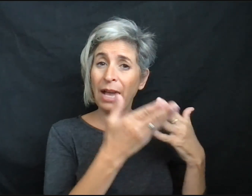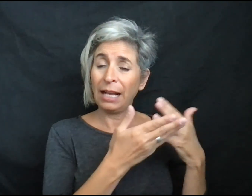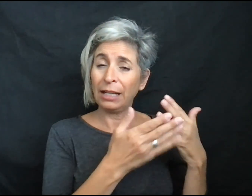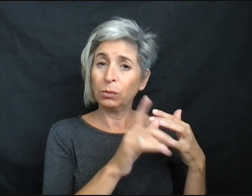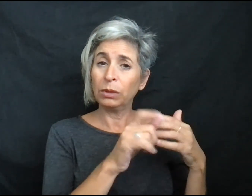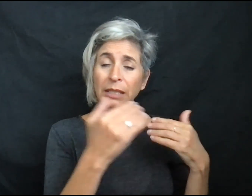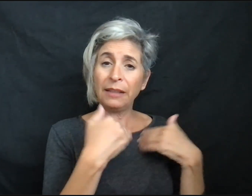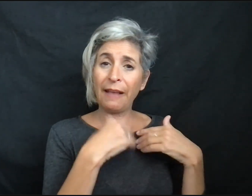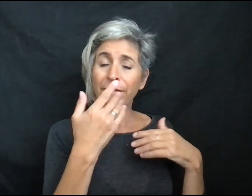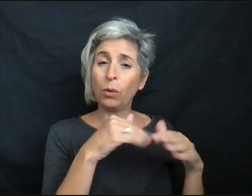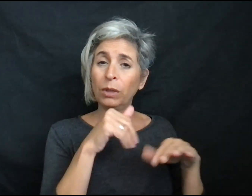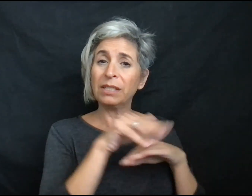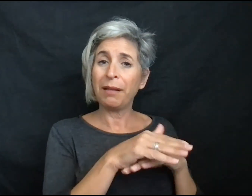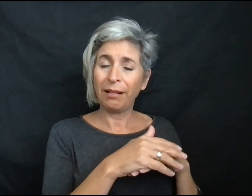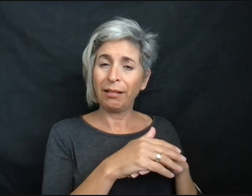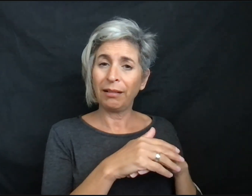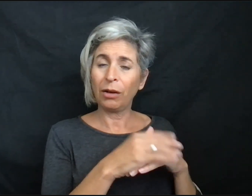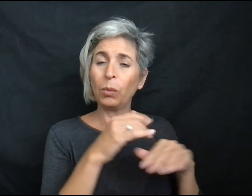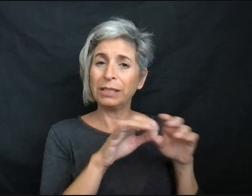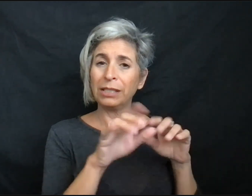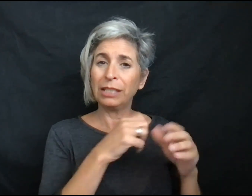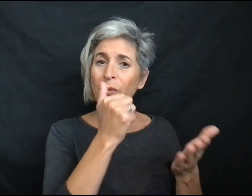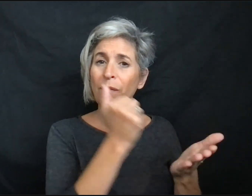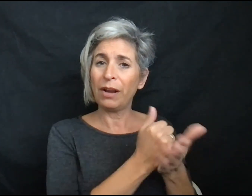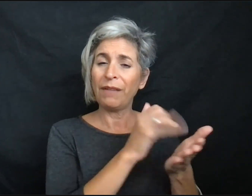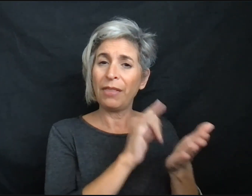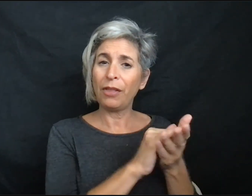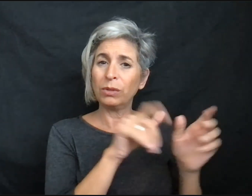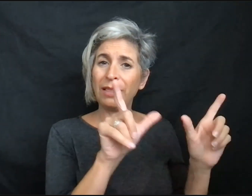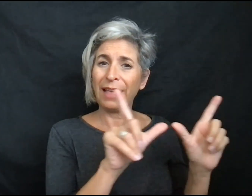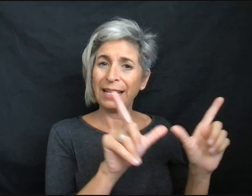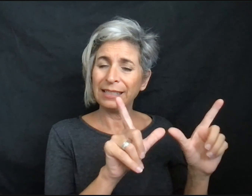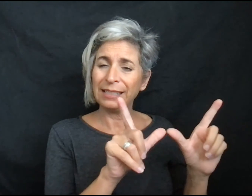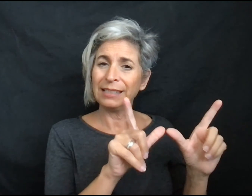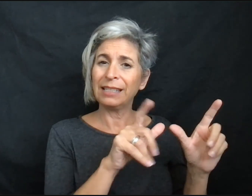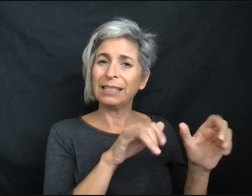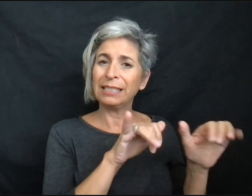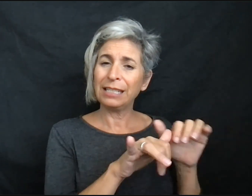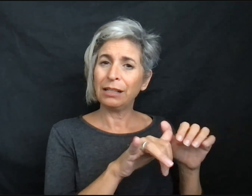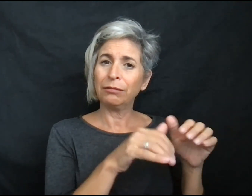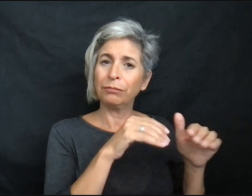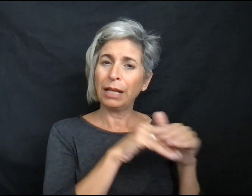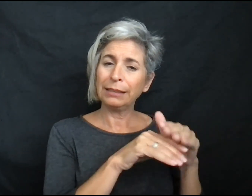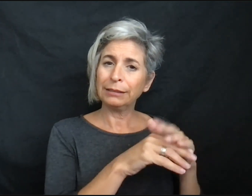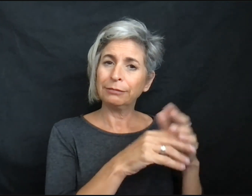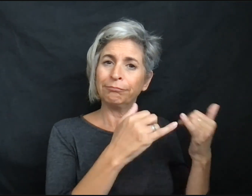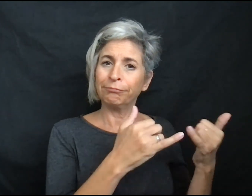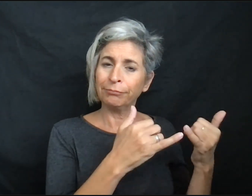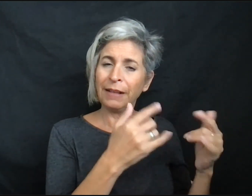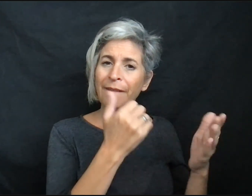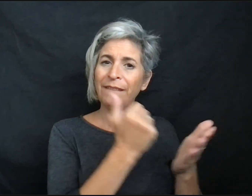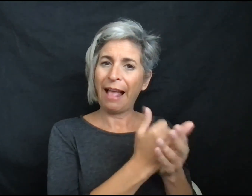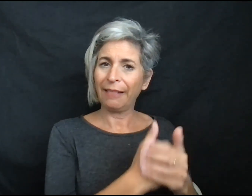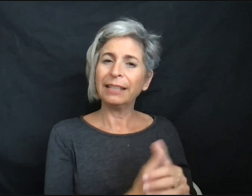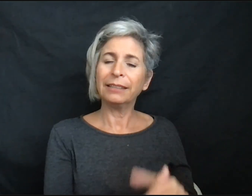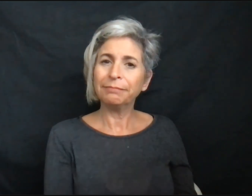submittal. Because we still need to verify that those licenses and insurances are active and valid.